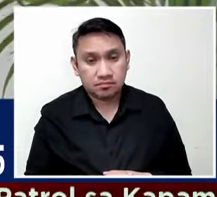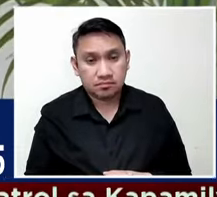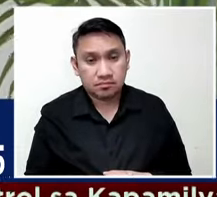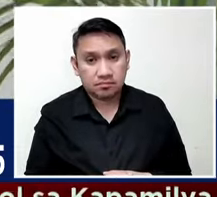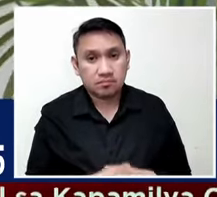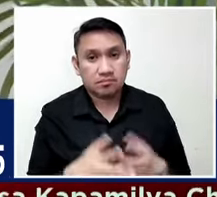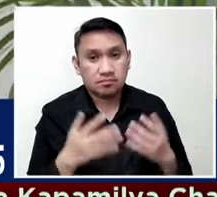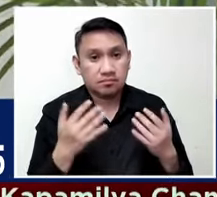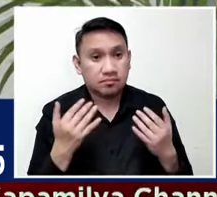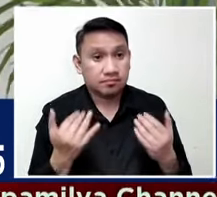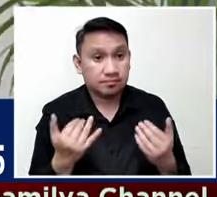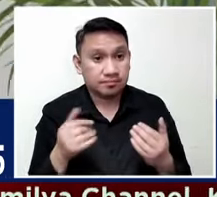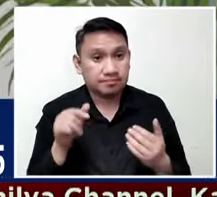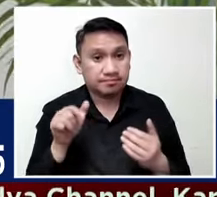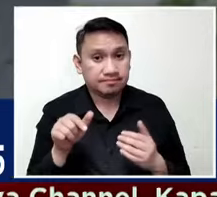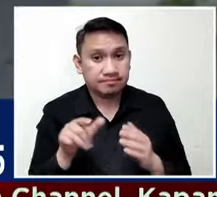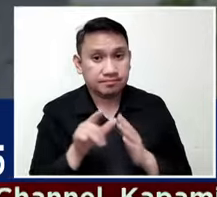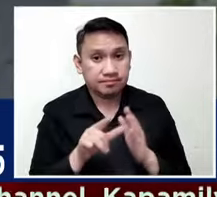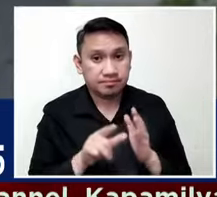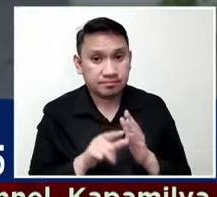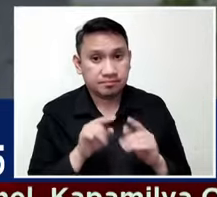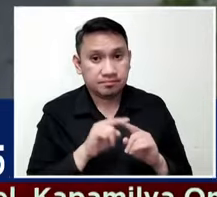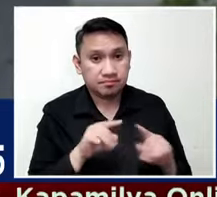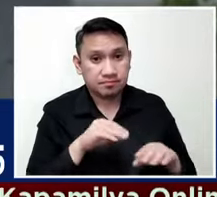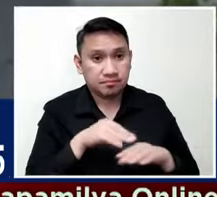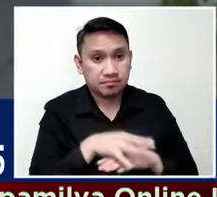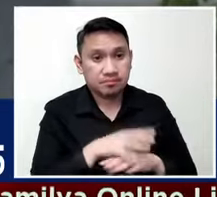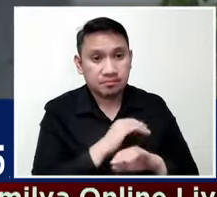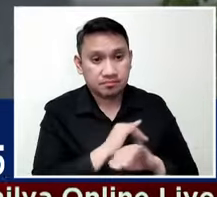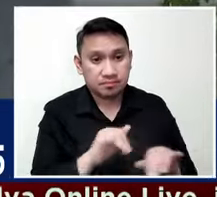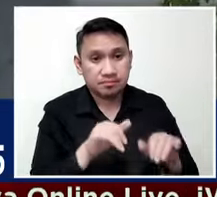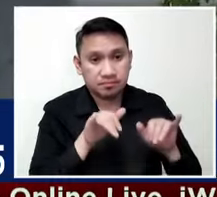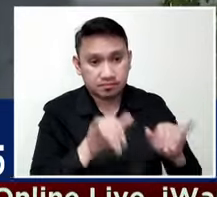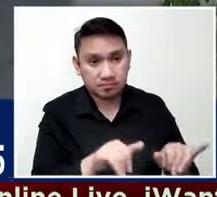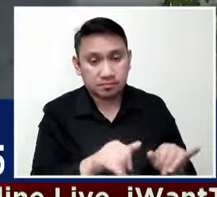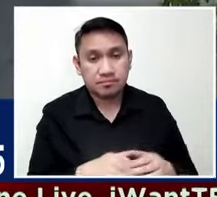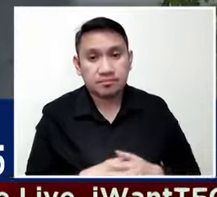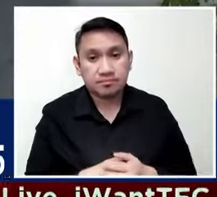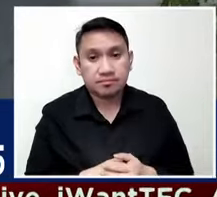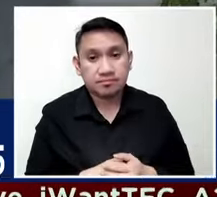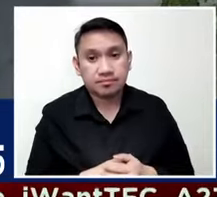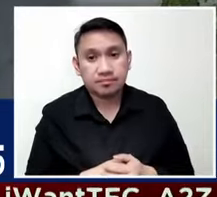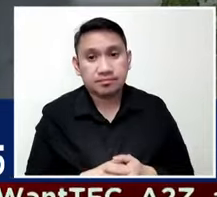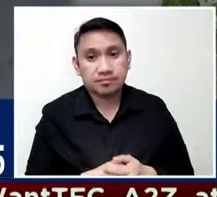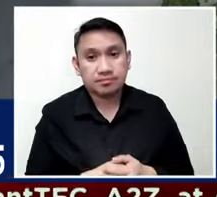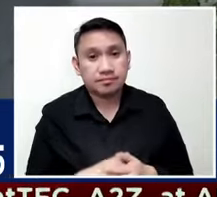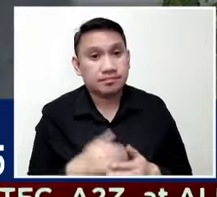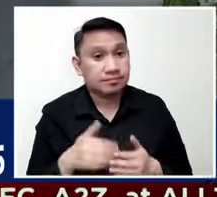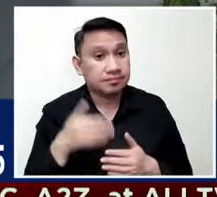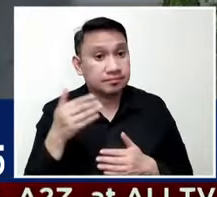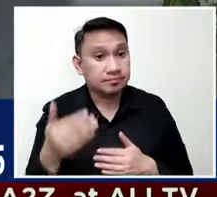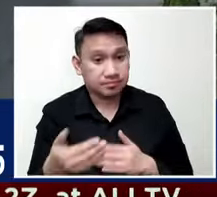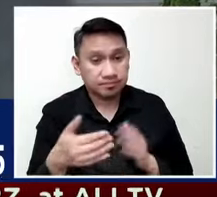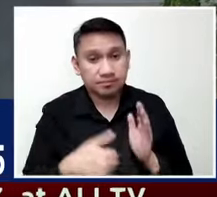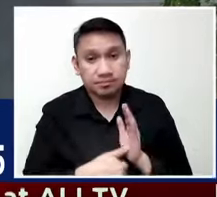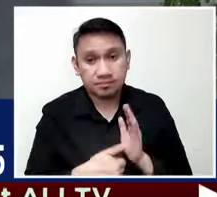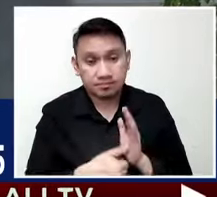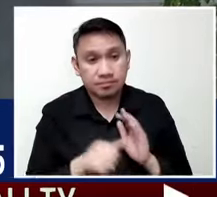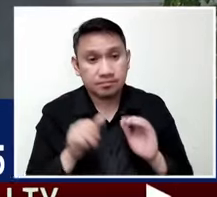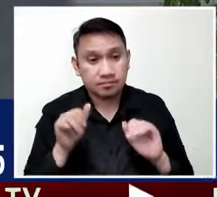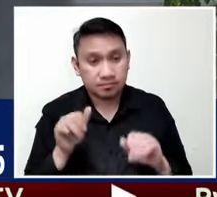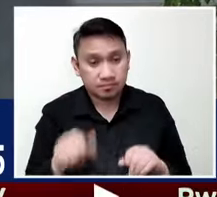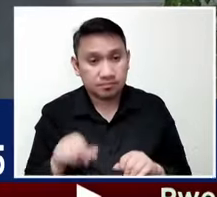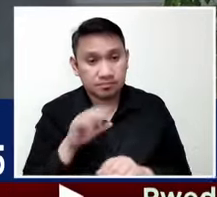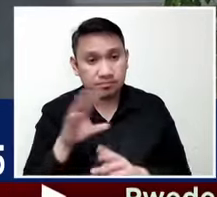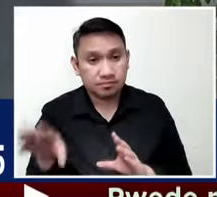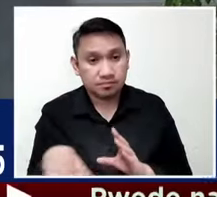law, but its effects are sustained. Sinabi rin ng Korte Suprema na pwede pa rin namang sa mga susunod na halalan ay pumasok muli